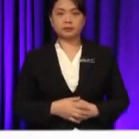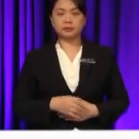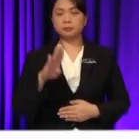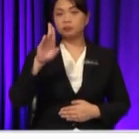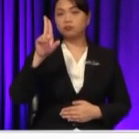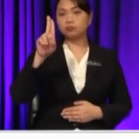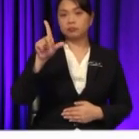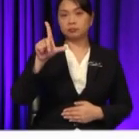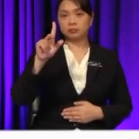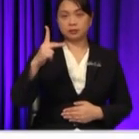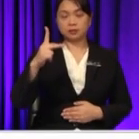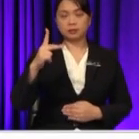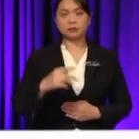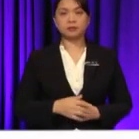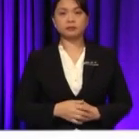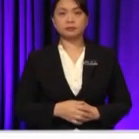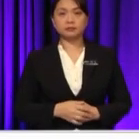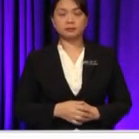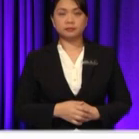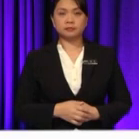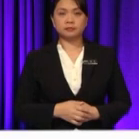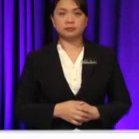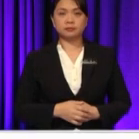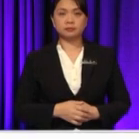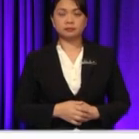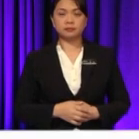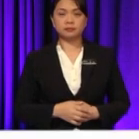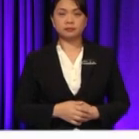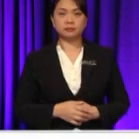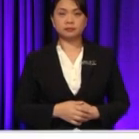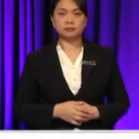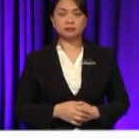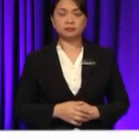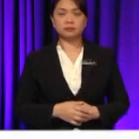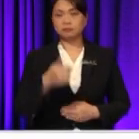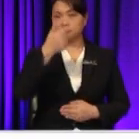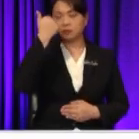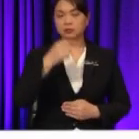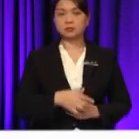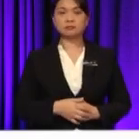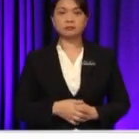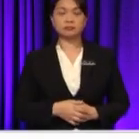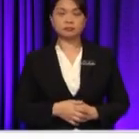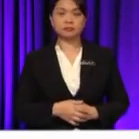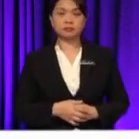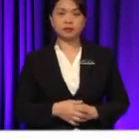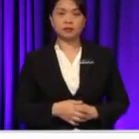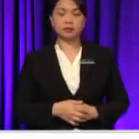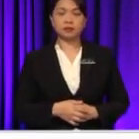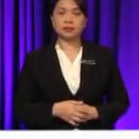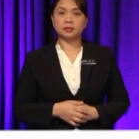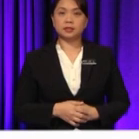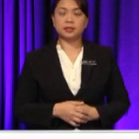guess he meant the grocery shopping done monthly. Okay, can be economical as there are many discounts offered. It is also